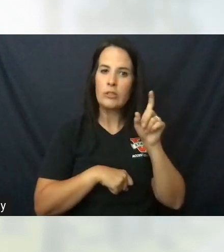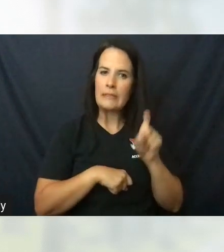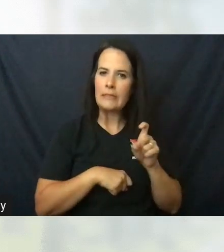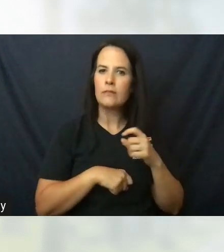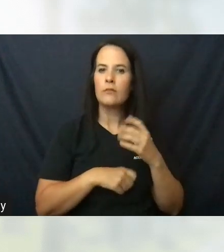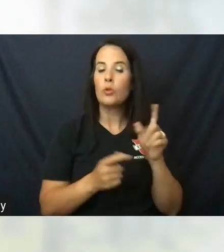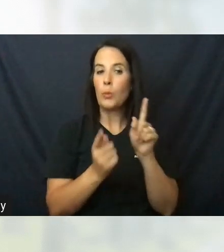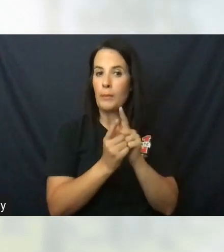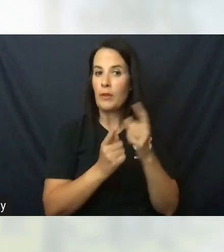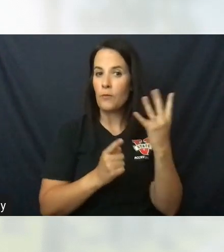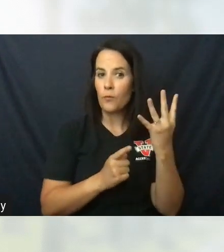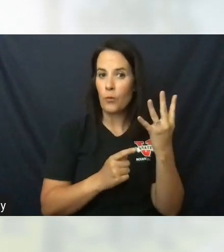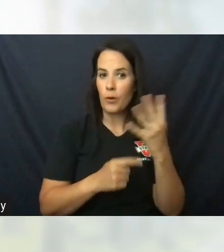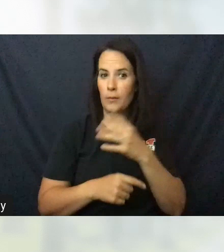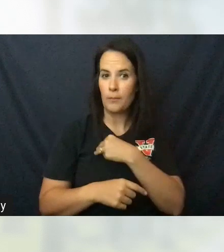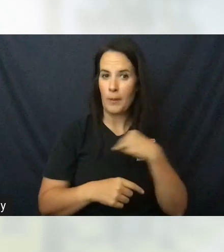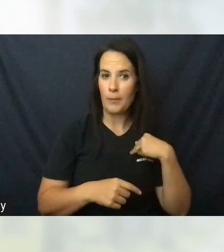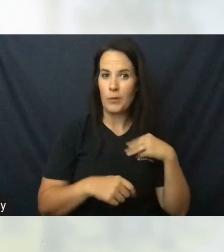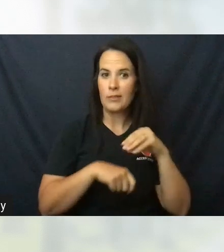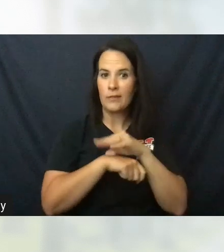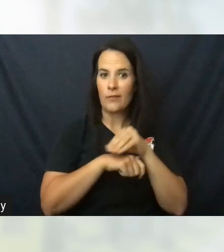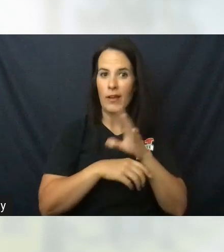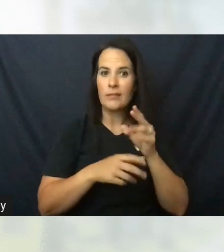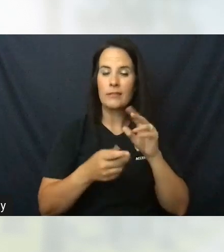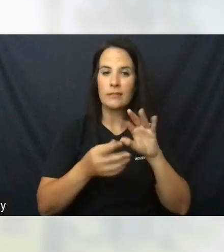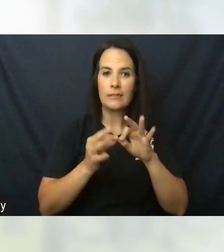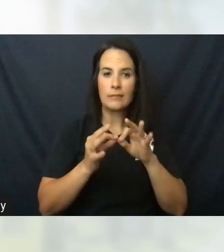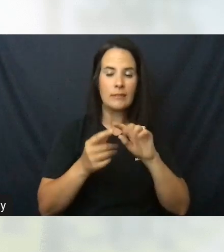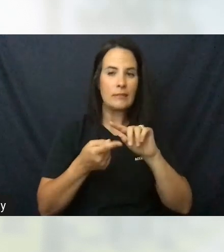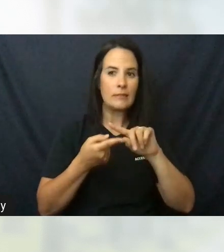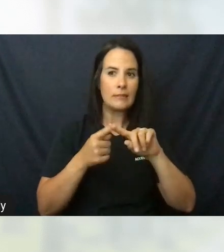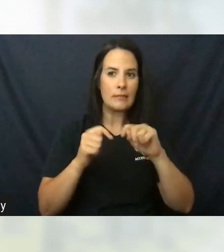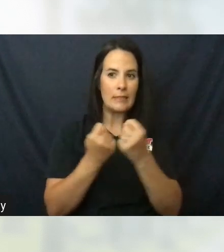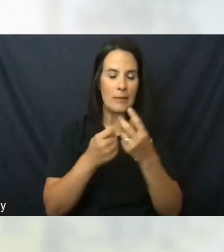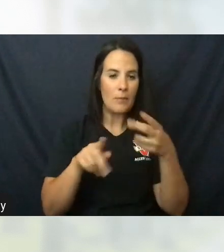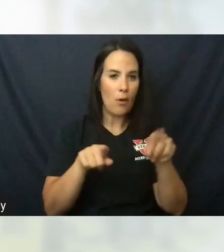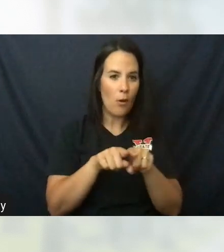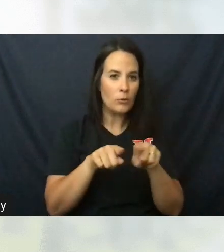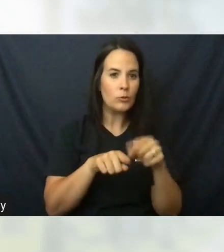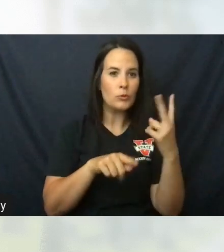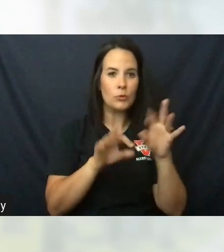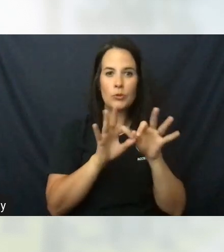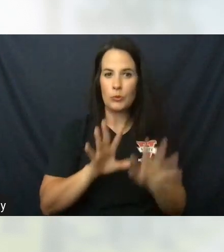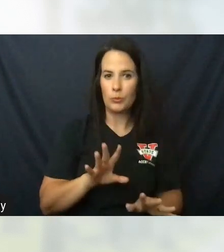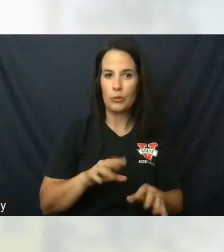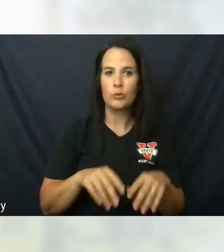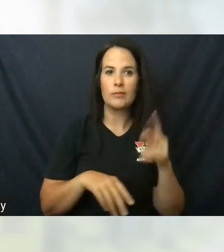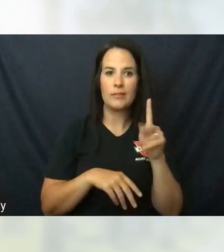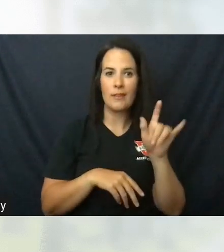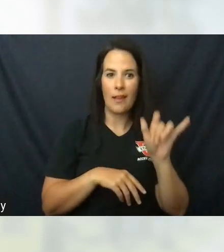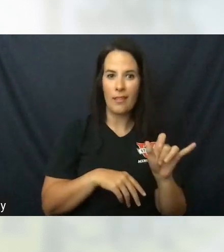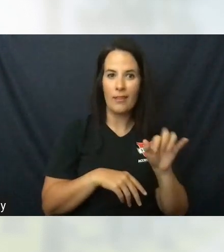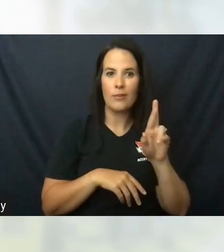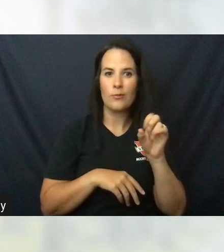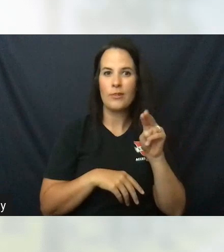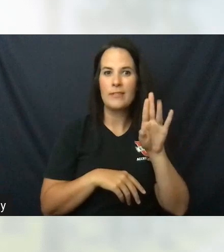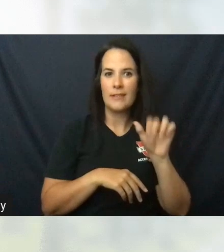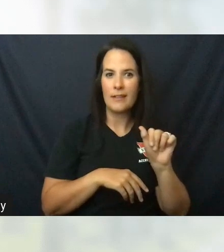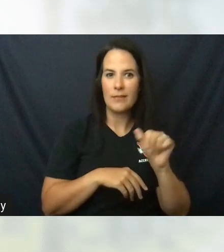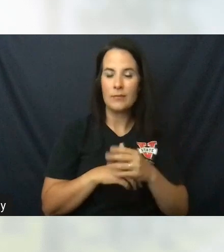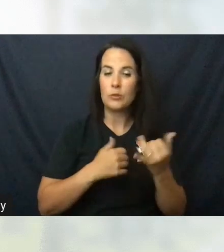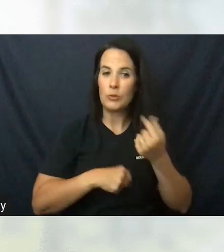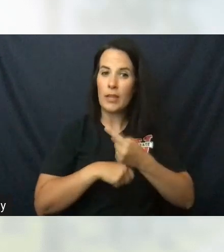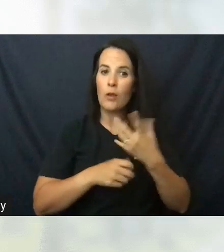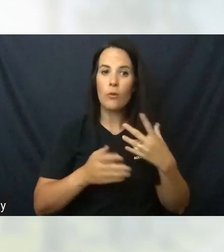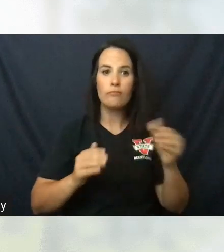of our advising team, and we also have 2 interpreters joining us, Ms. Kelly and Ms. Rencia. To get us started today, I'd like to introduce you to